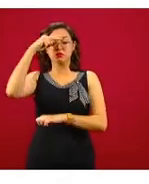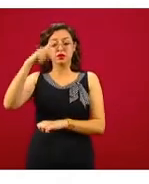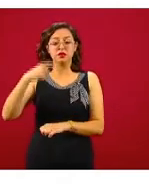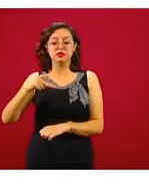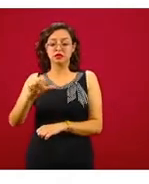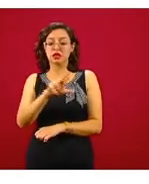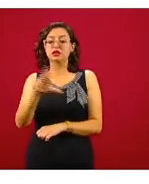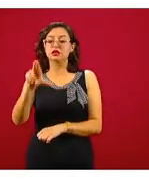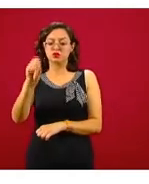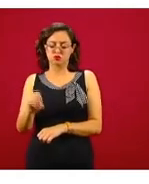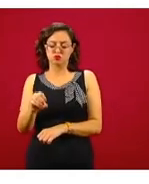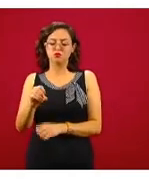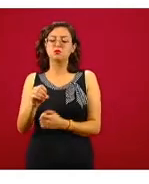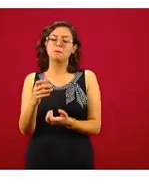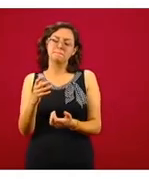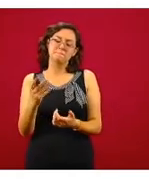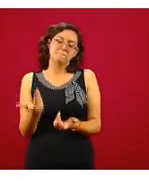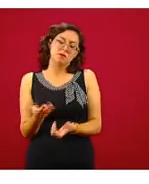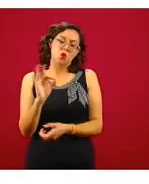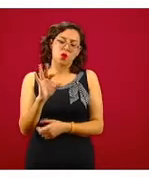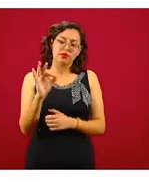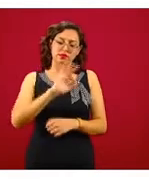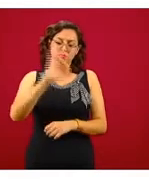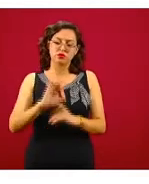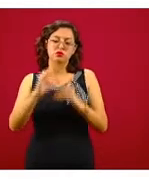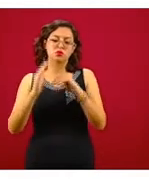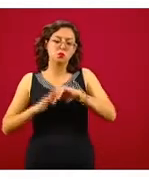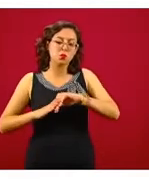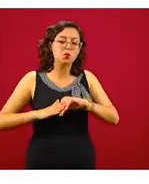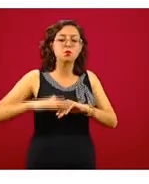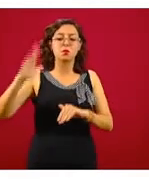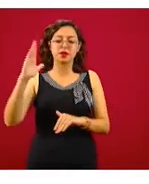intensive care unit patients.